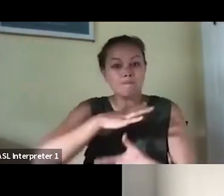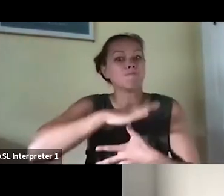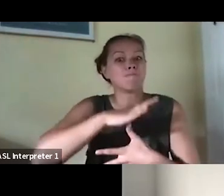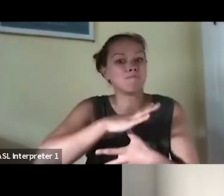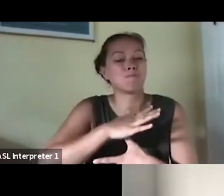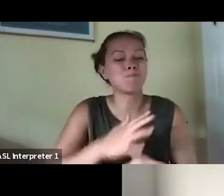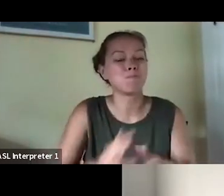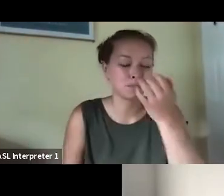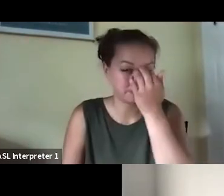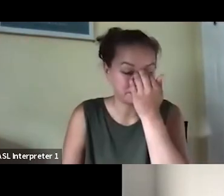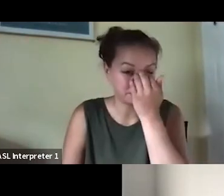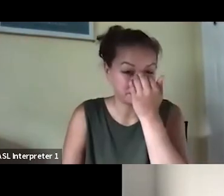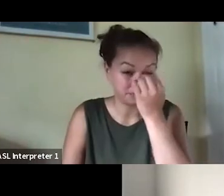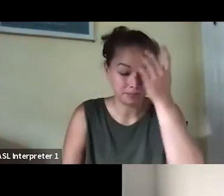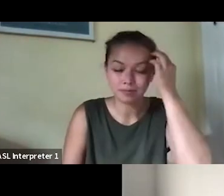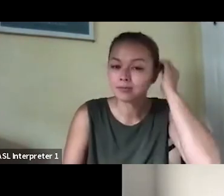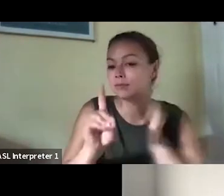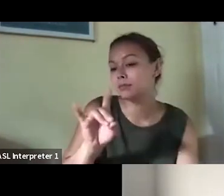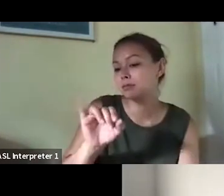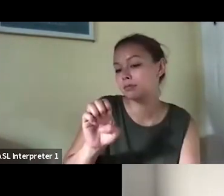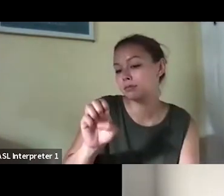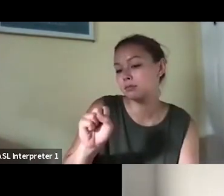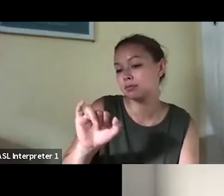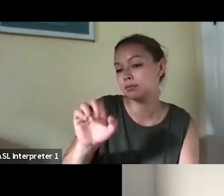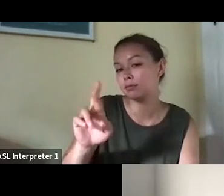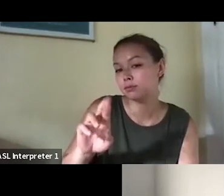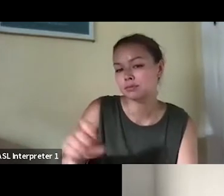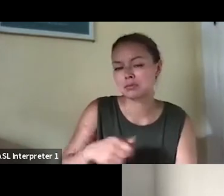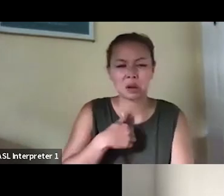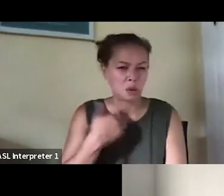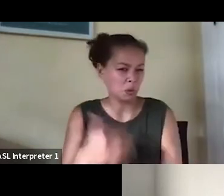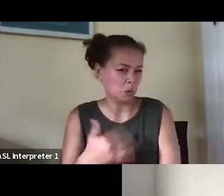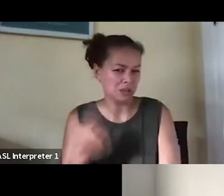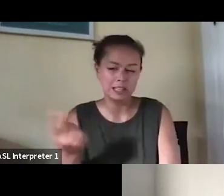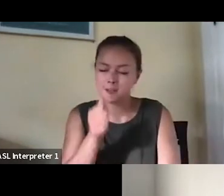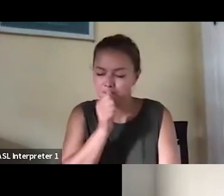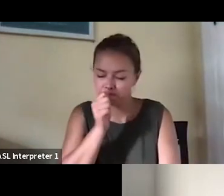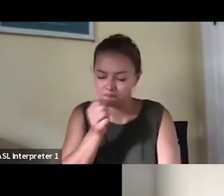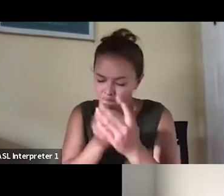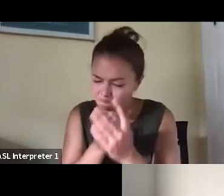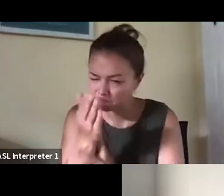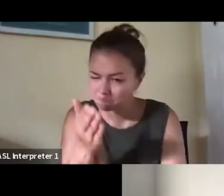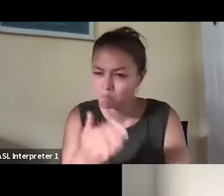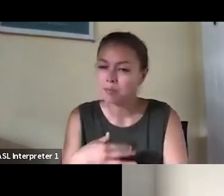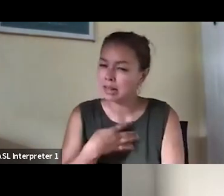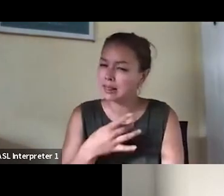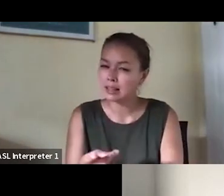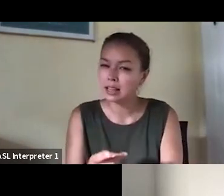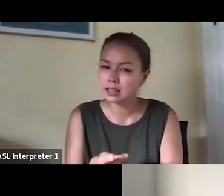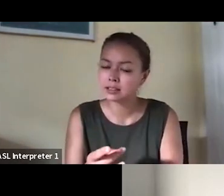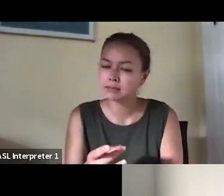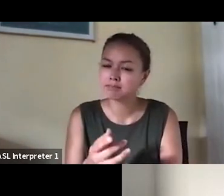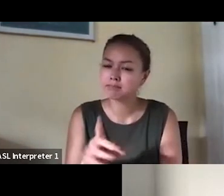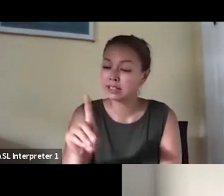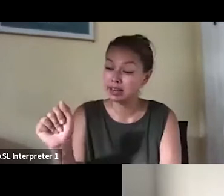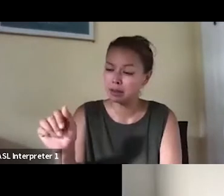resilient about that, you know? Now, I'd like to pivot and talk a little bit about the word diversity.